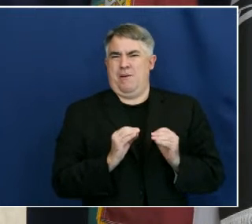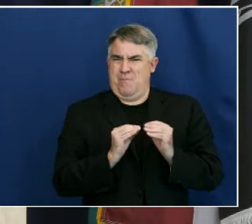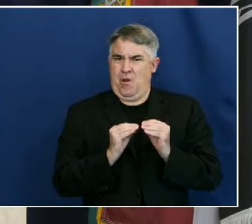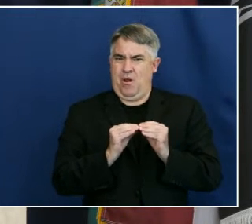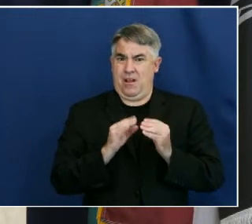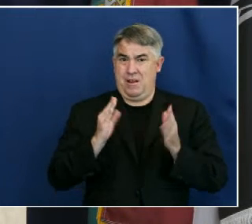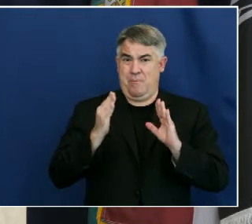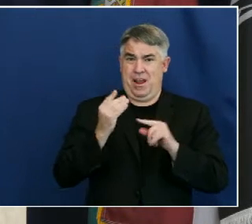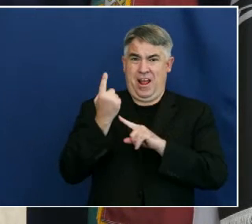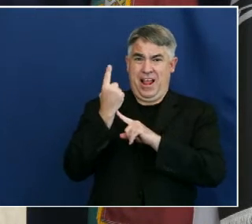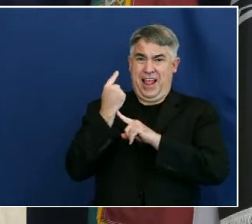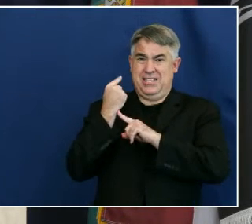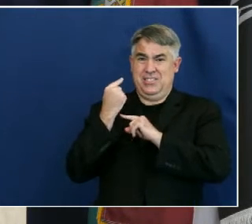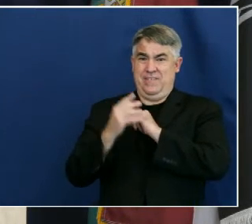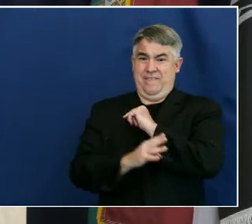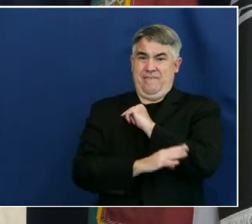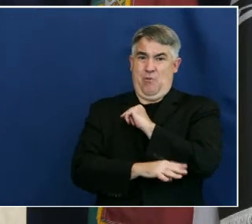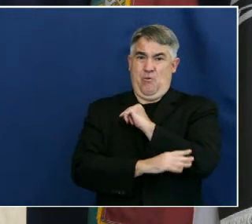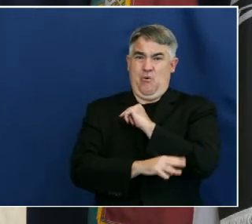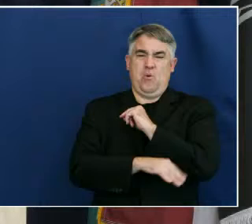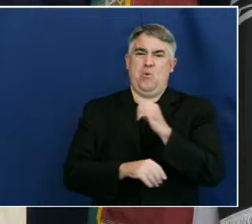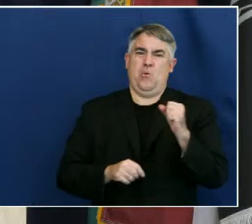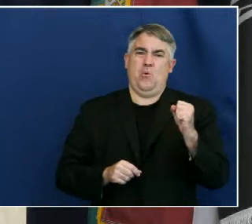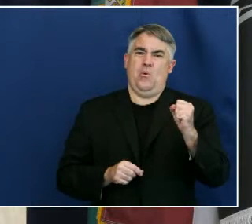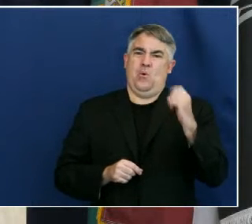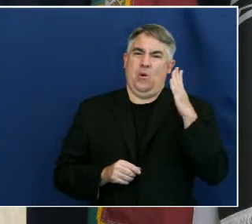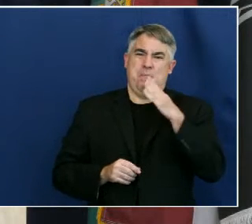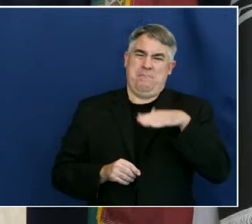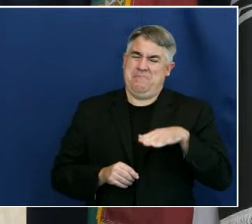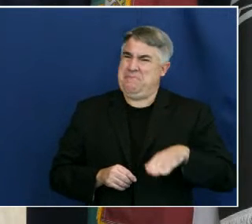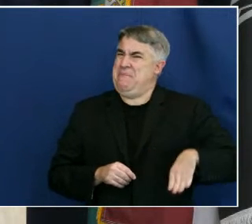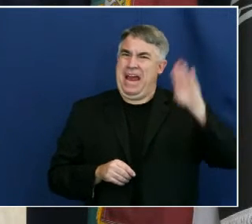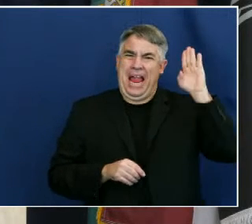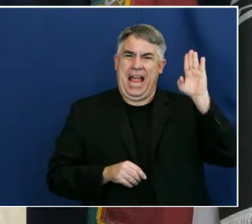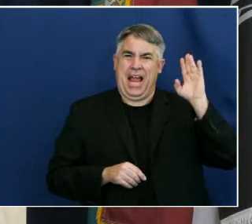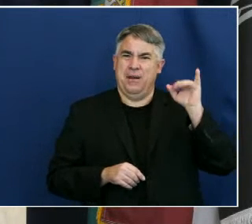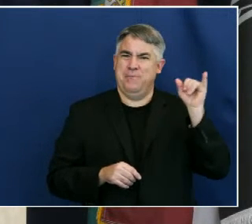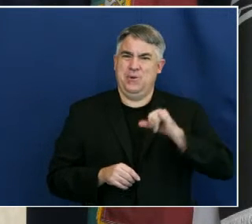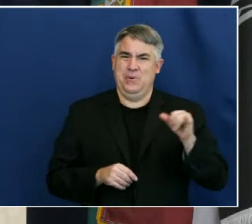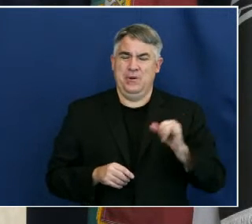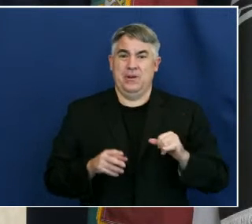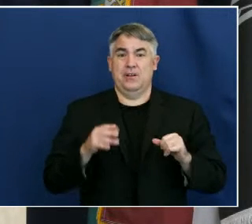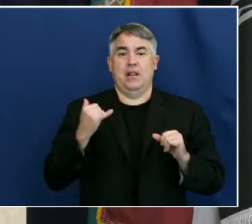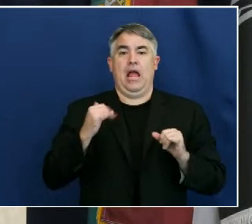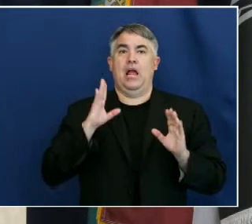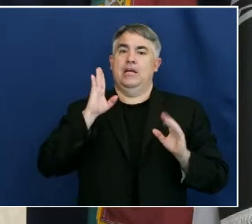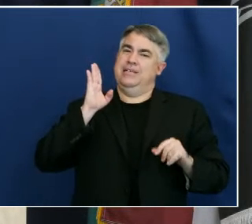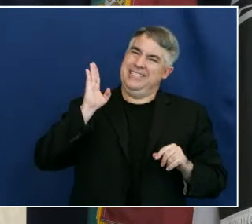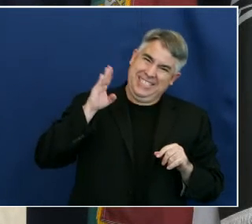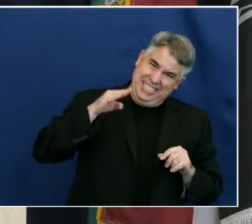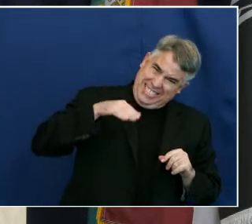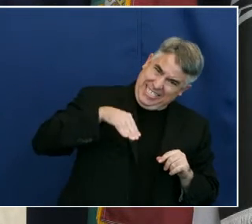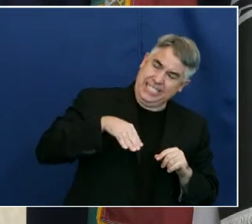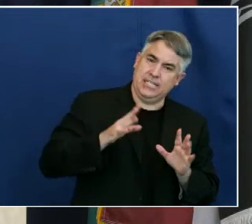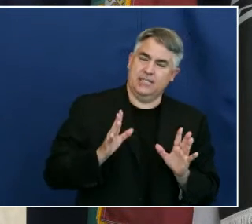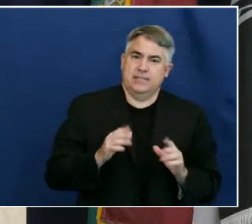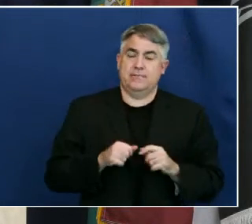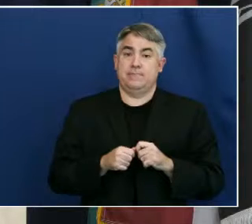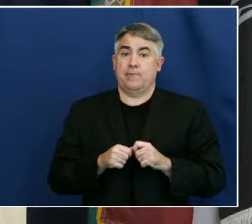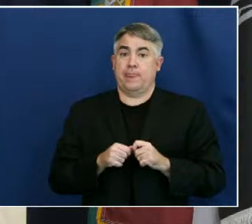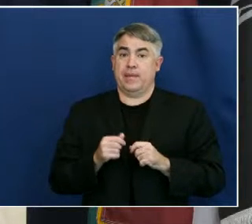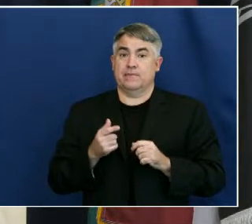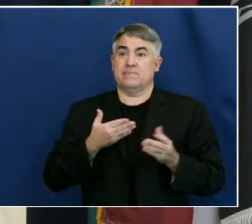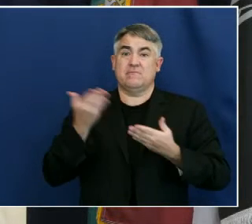had, along with percentages of positives. Our hospitalizations are going down. And even with the interruptions in the last few weeks in